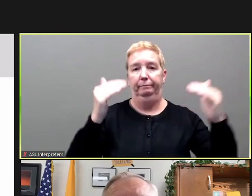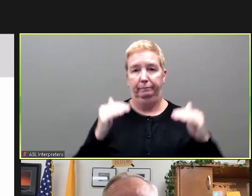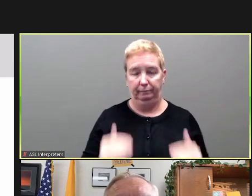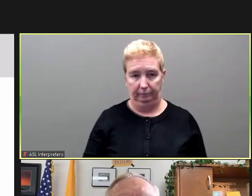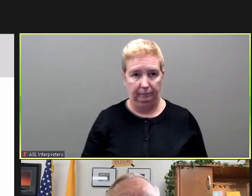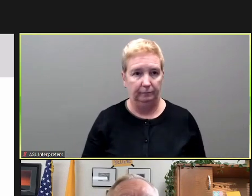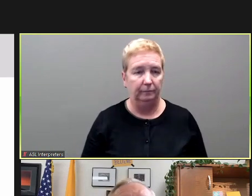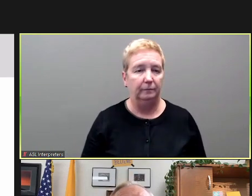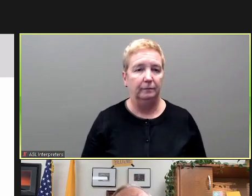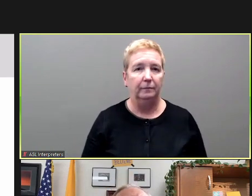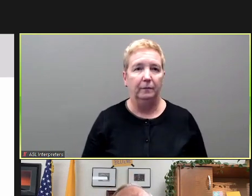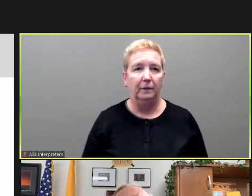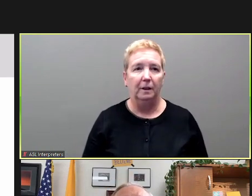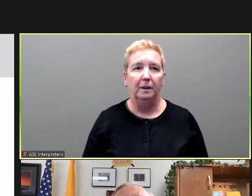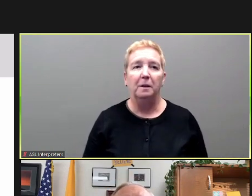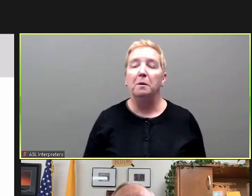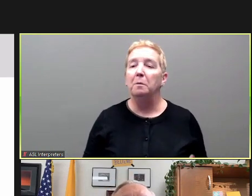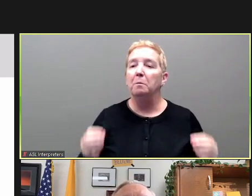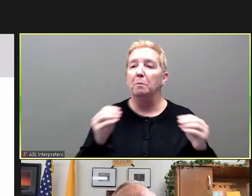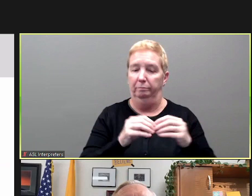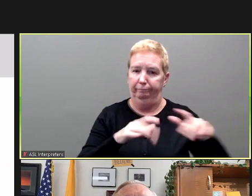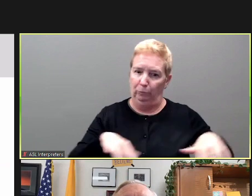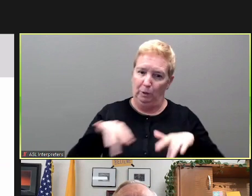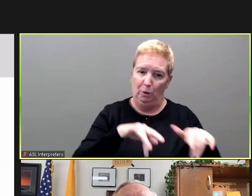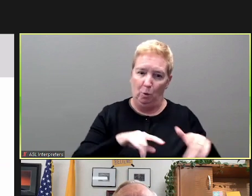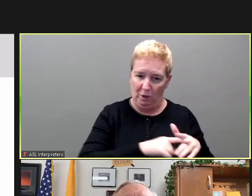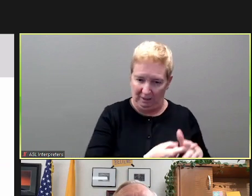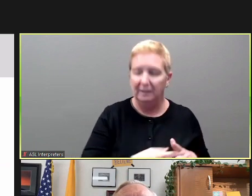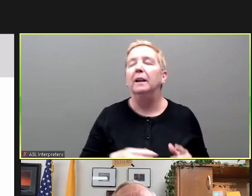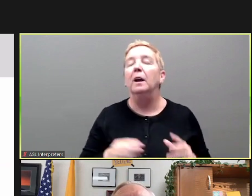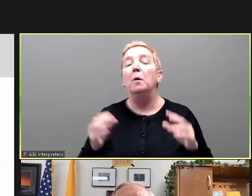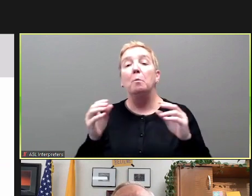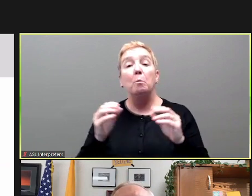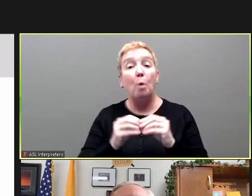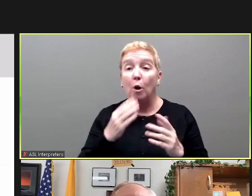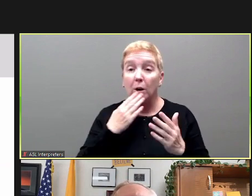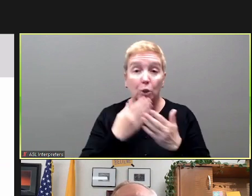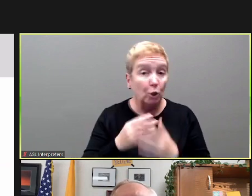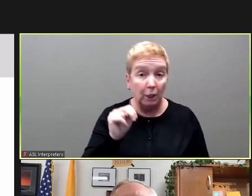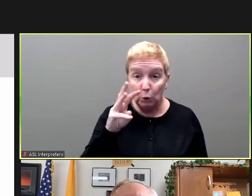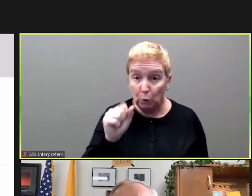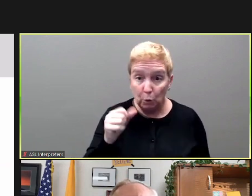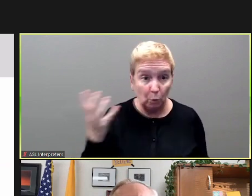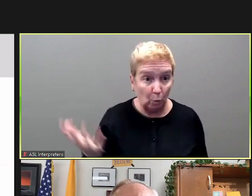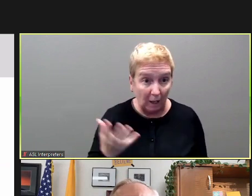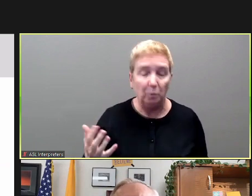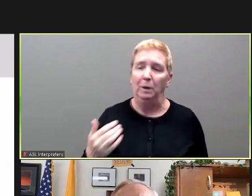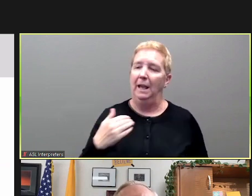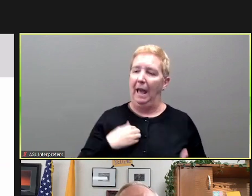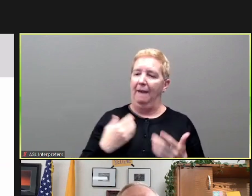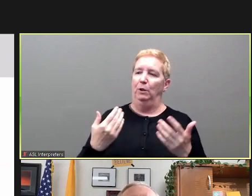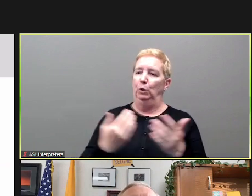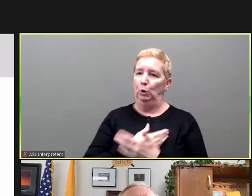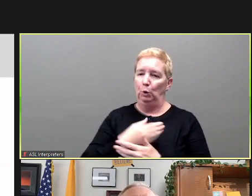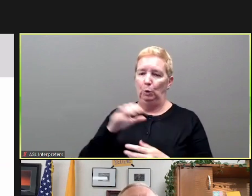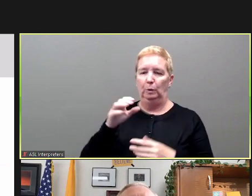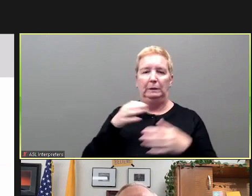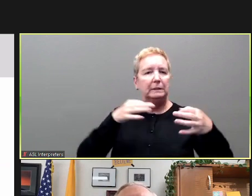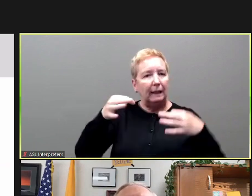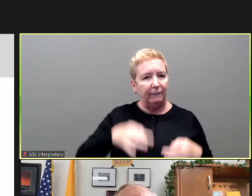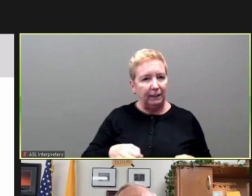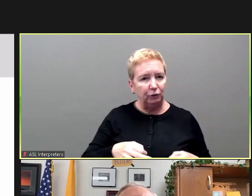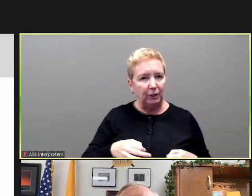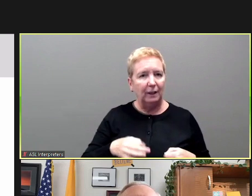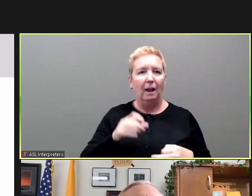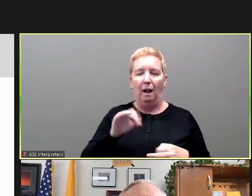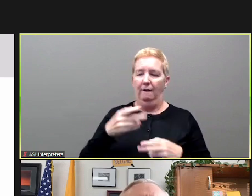More good news. Recording in progress. More good news is that we have a new definition from the CDC of up to